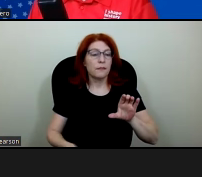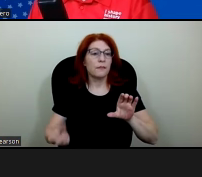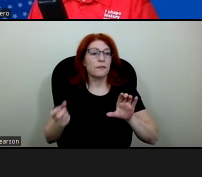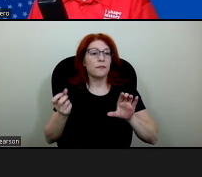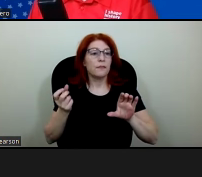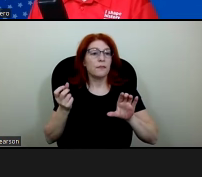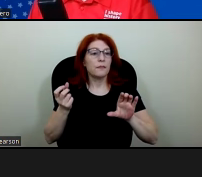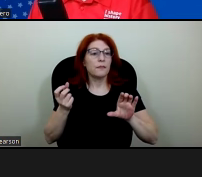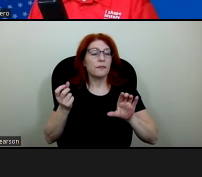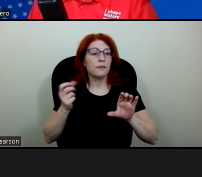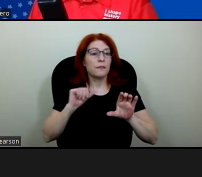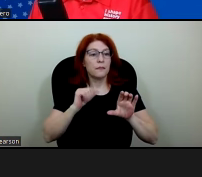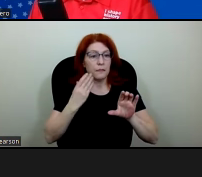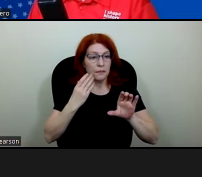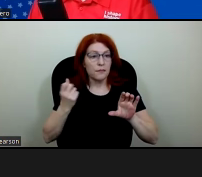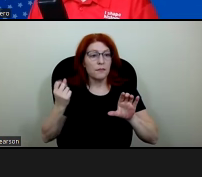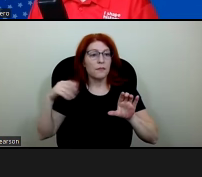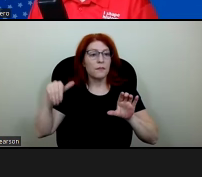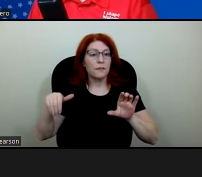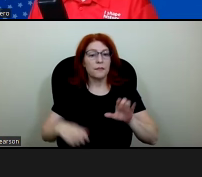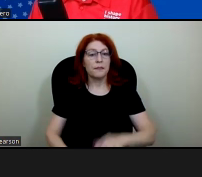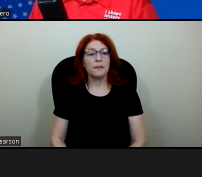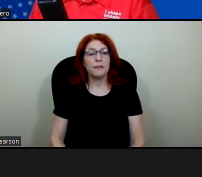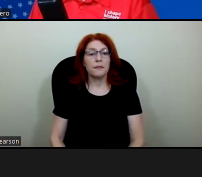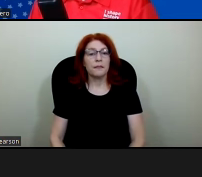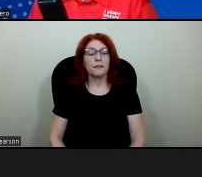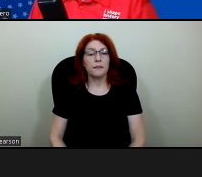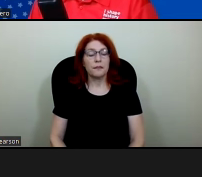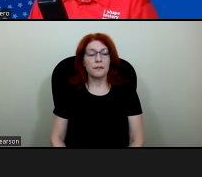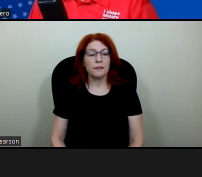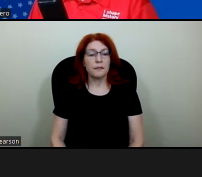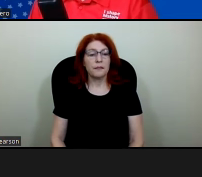C is 12 a.m. to 12 p.m.